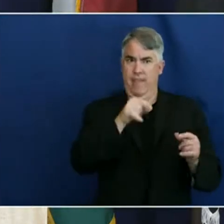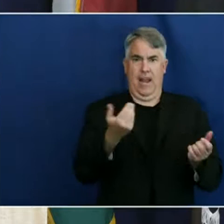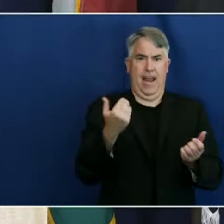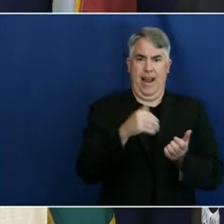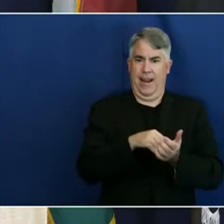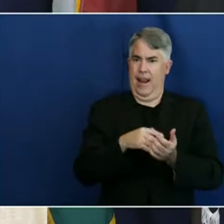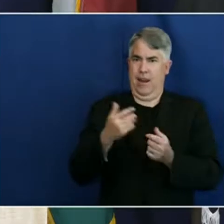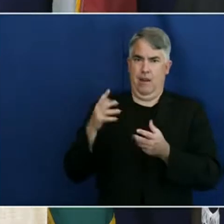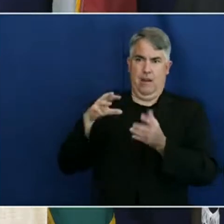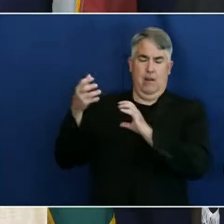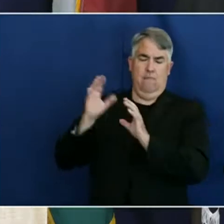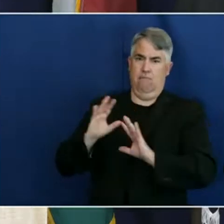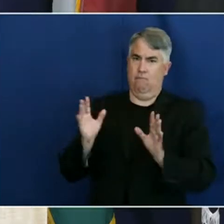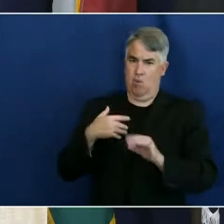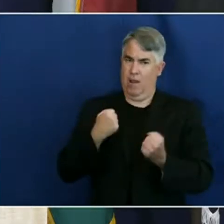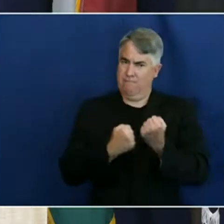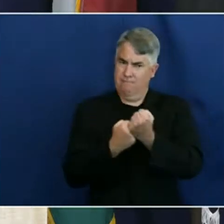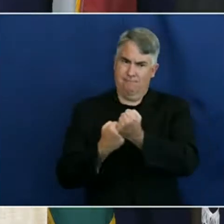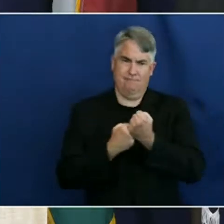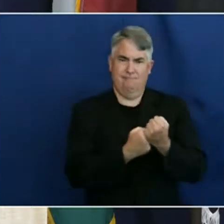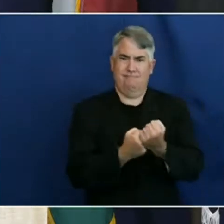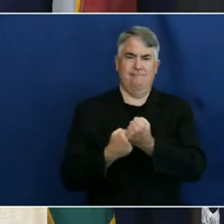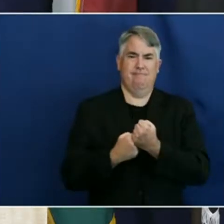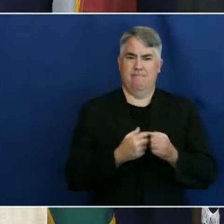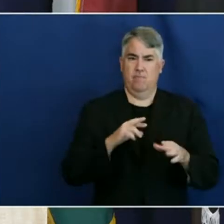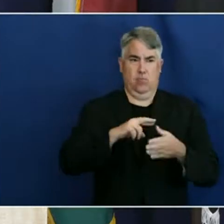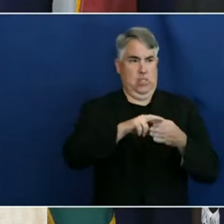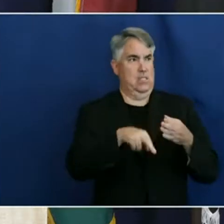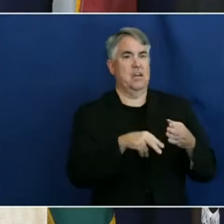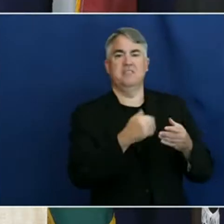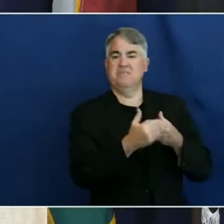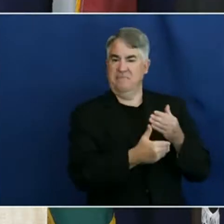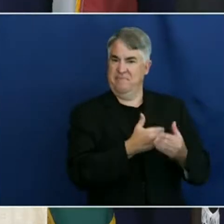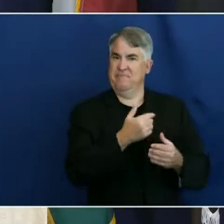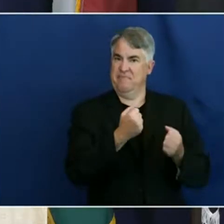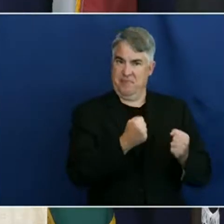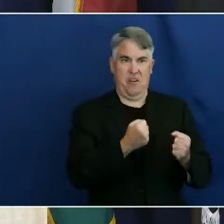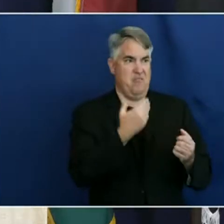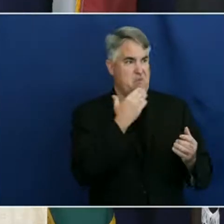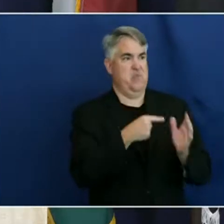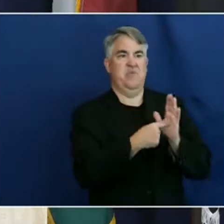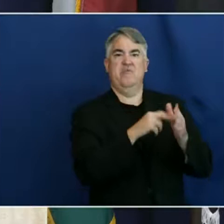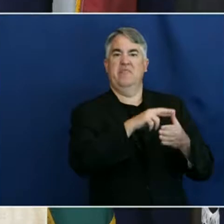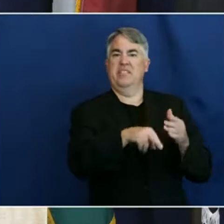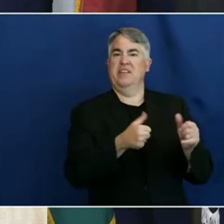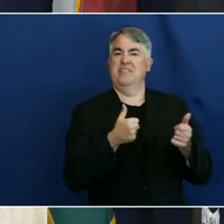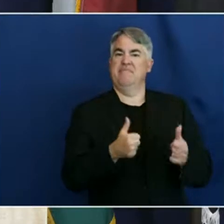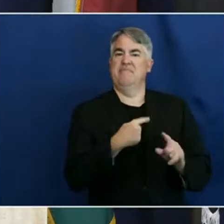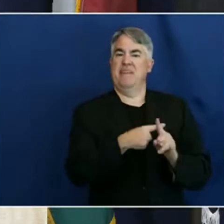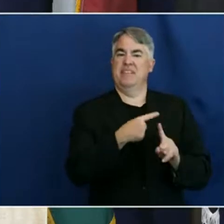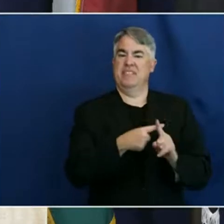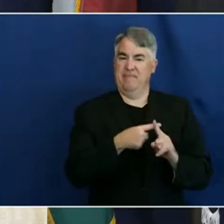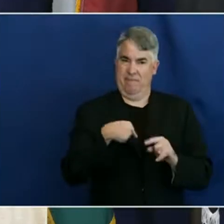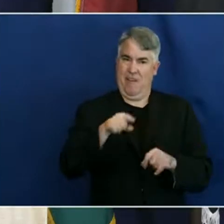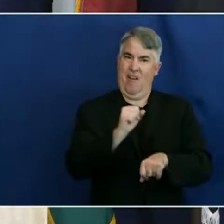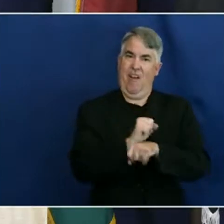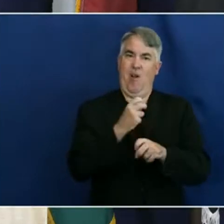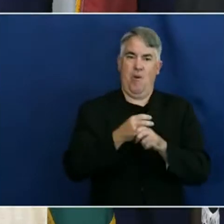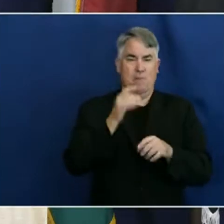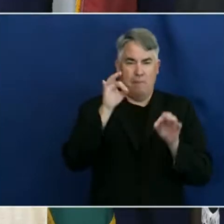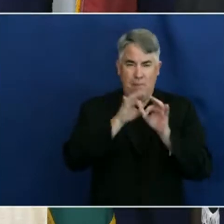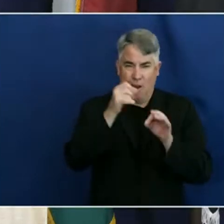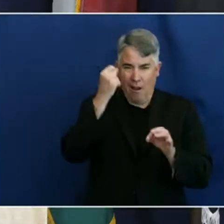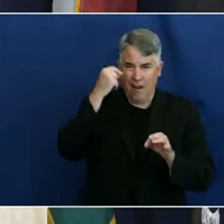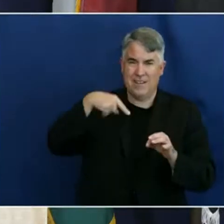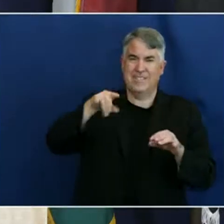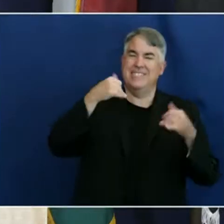that have resulted in the results that we see now, but we have to continue. So, and we're not done